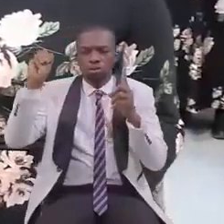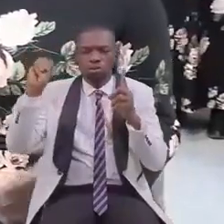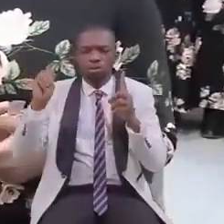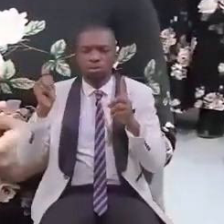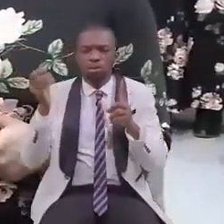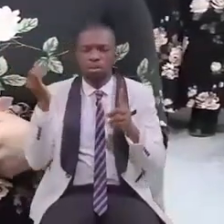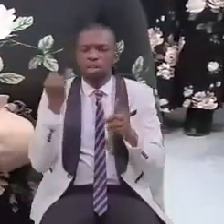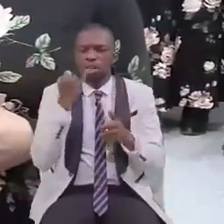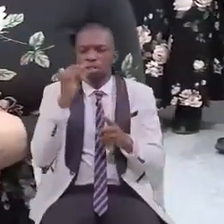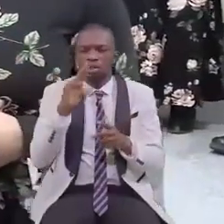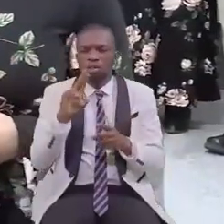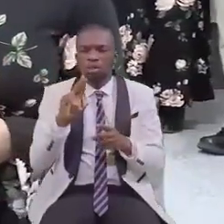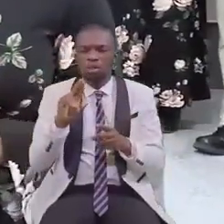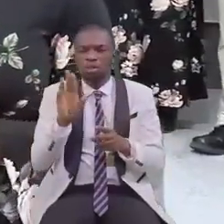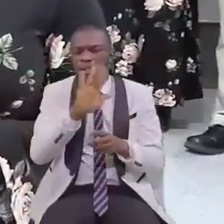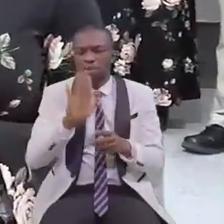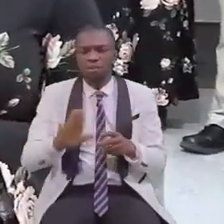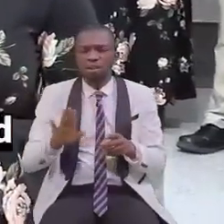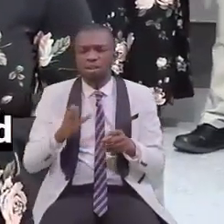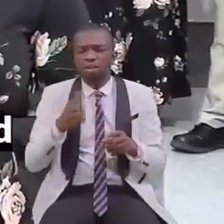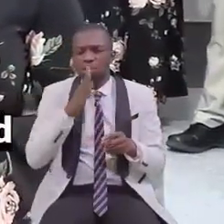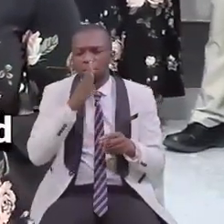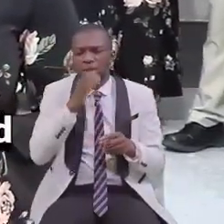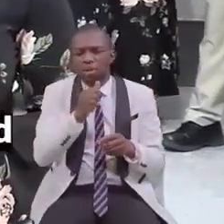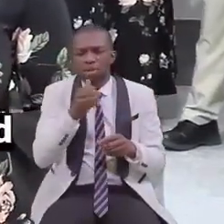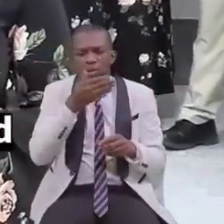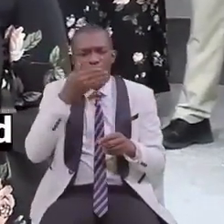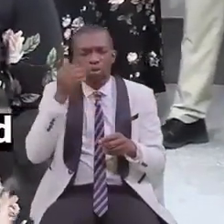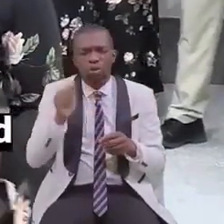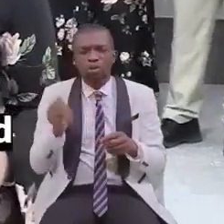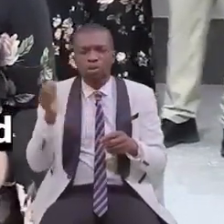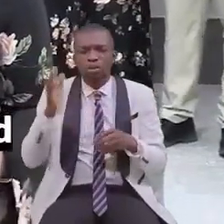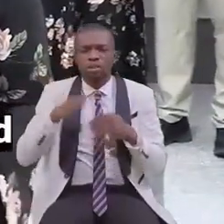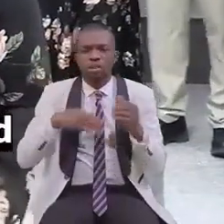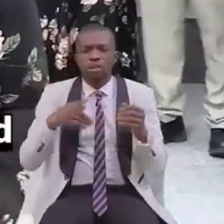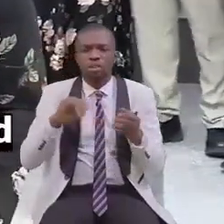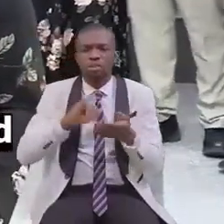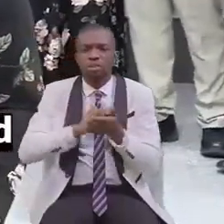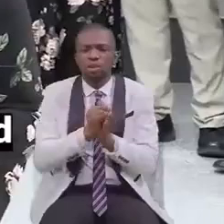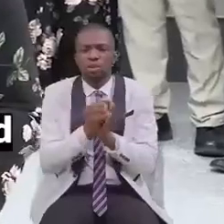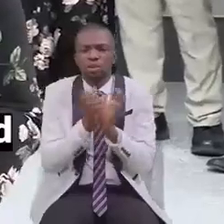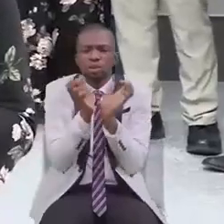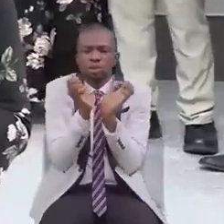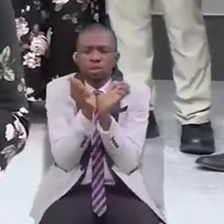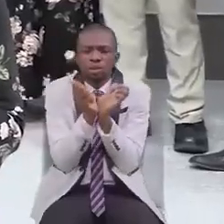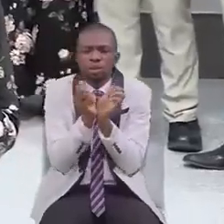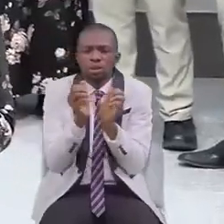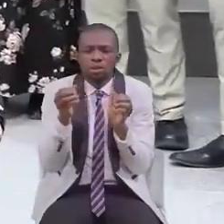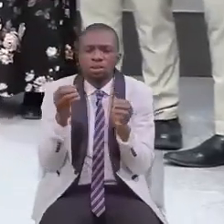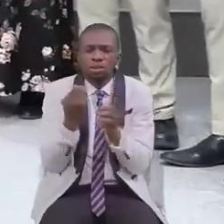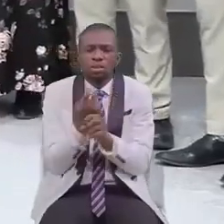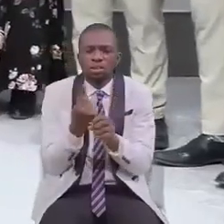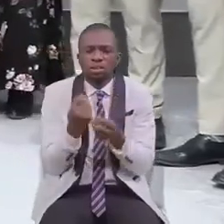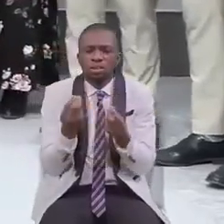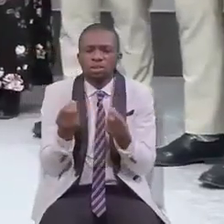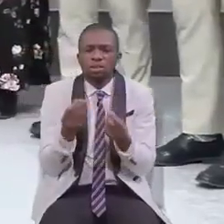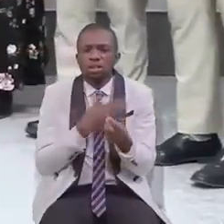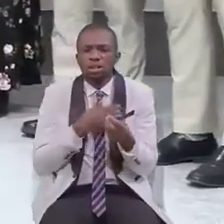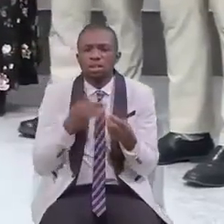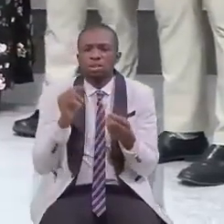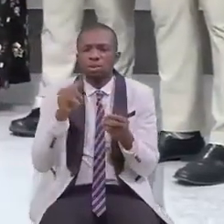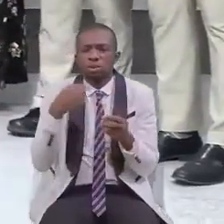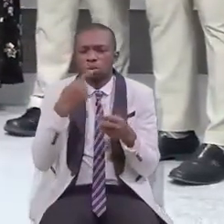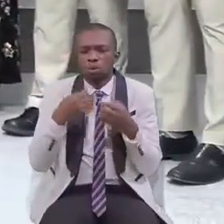There's never been a sweeter sound than when those shackles hit the ground, and one who's lost